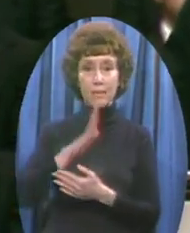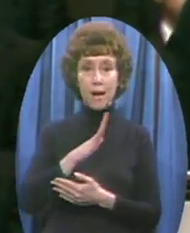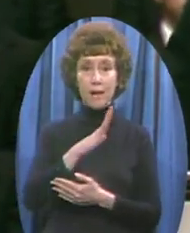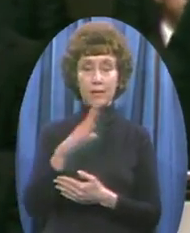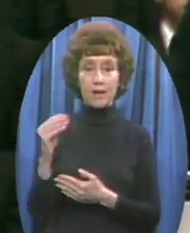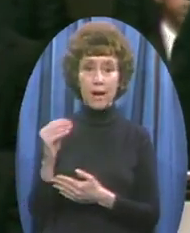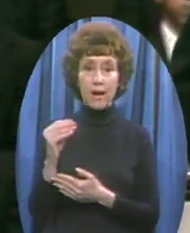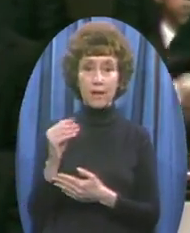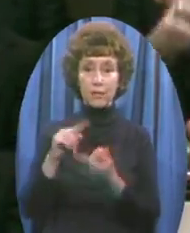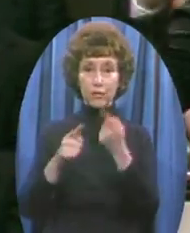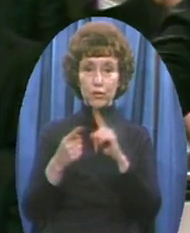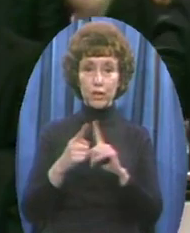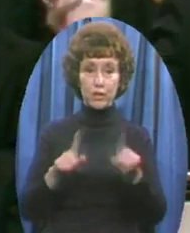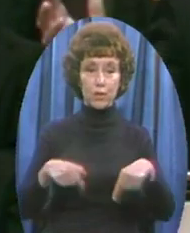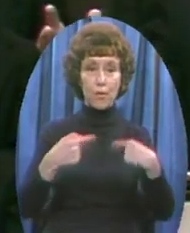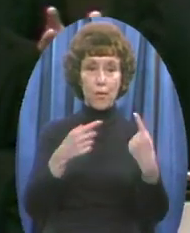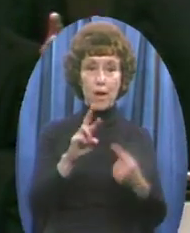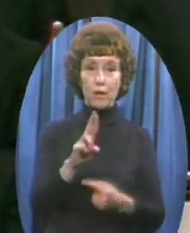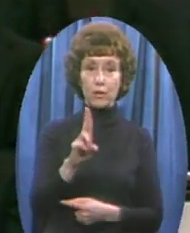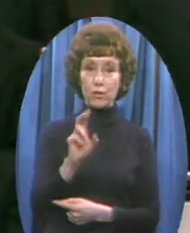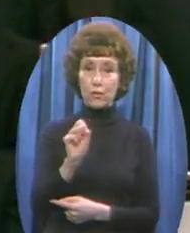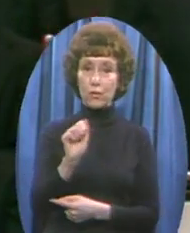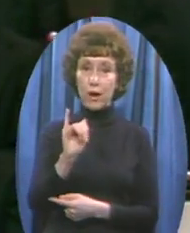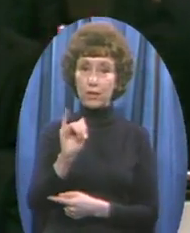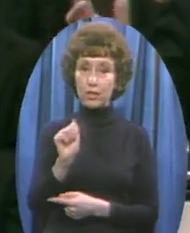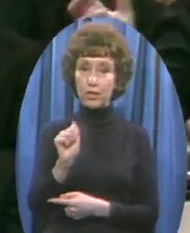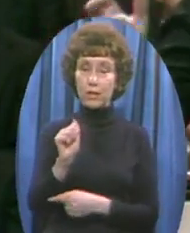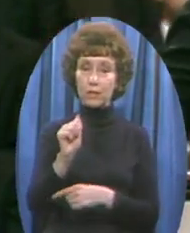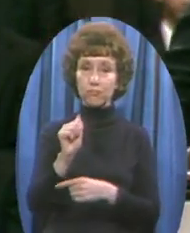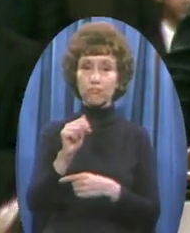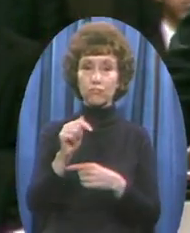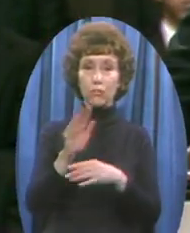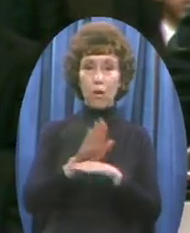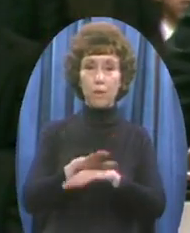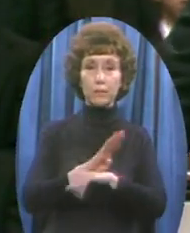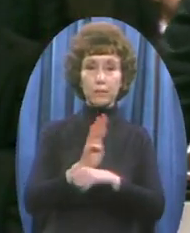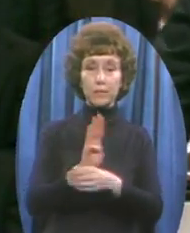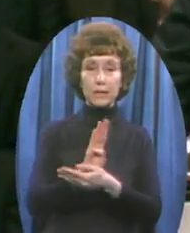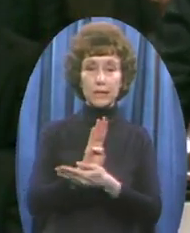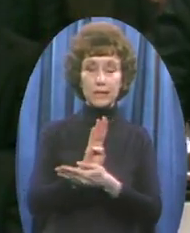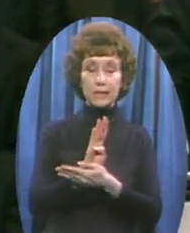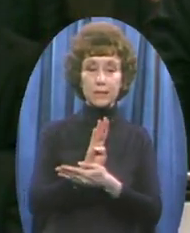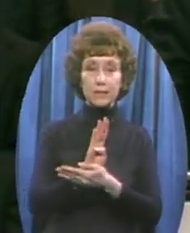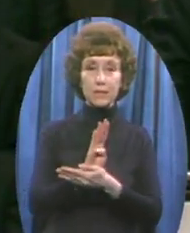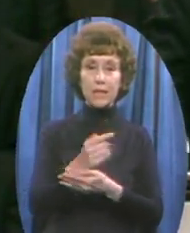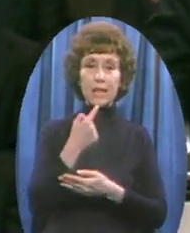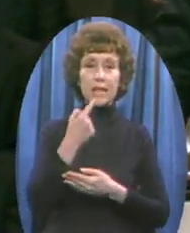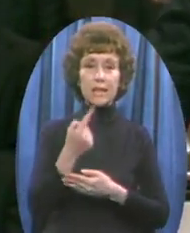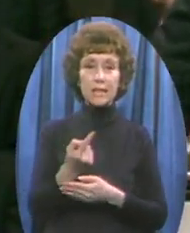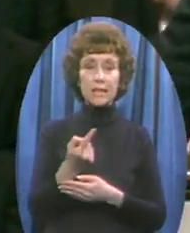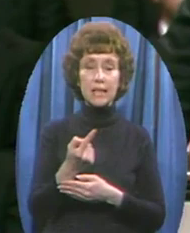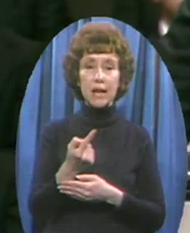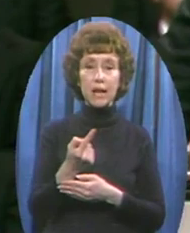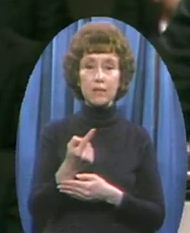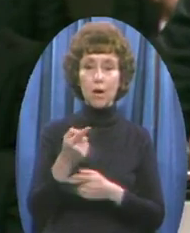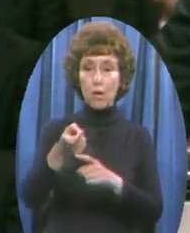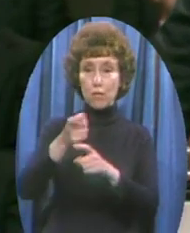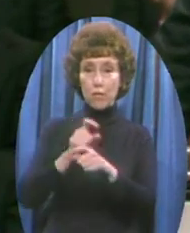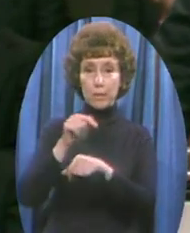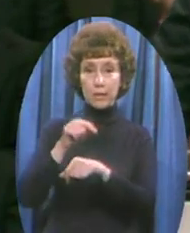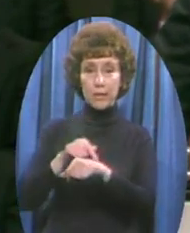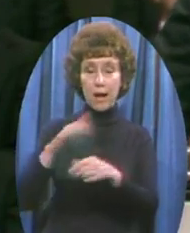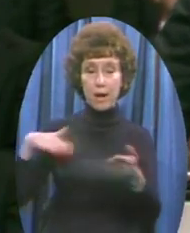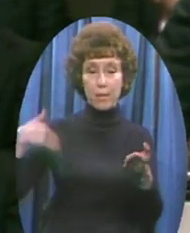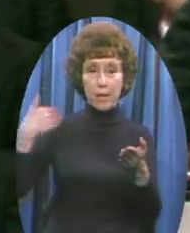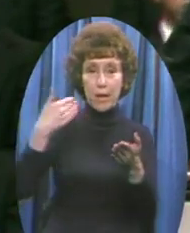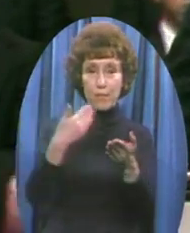this. And it's the testimony of millions who know something about communism. He said, from the time we arrived in Russia,